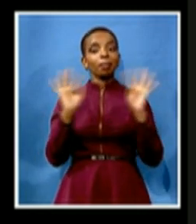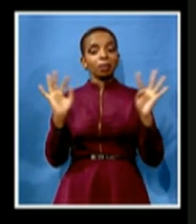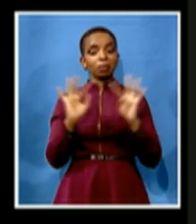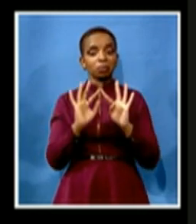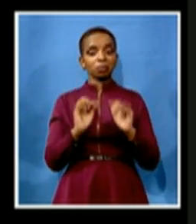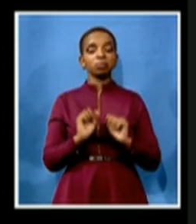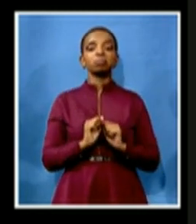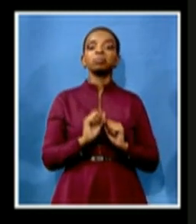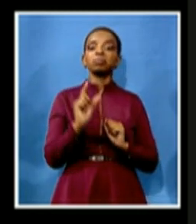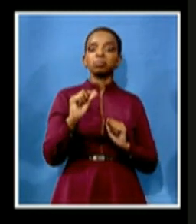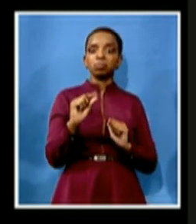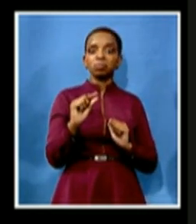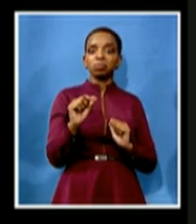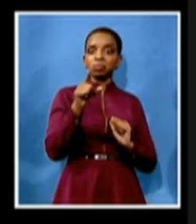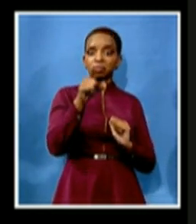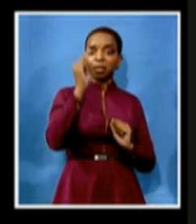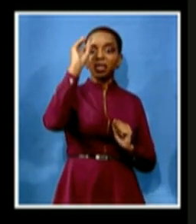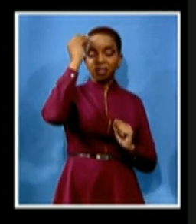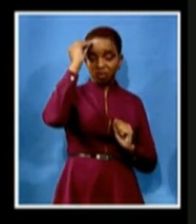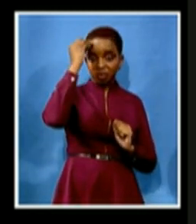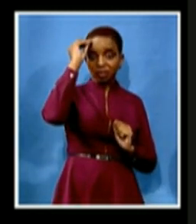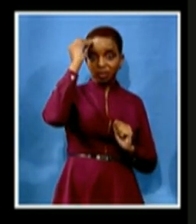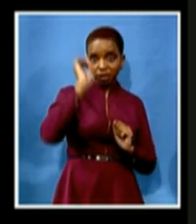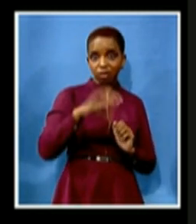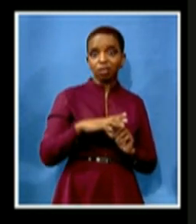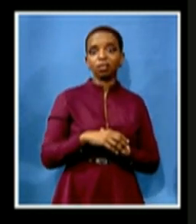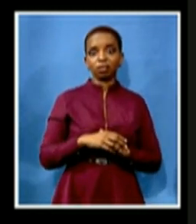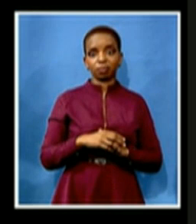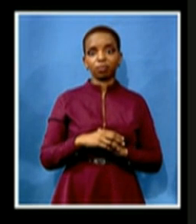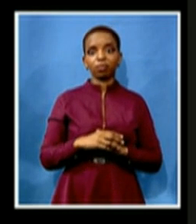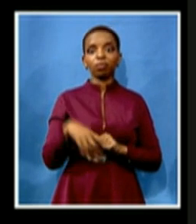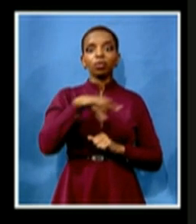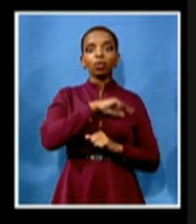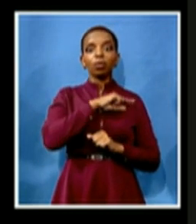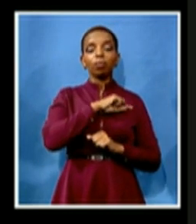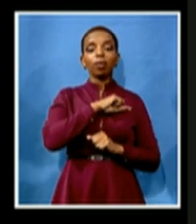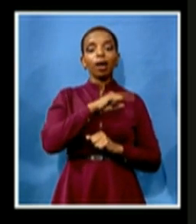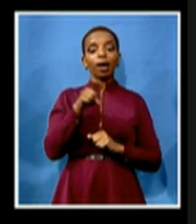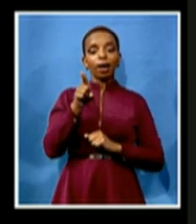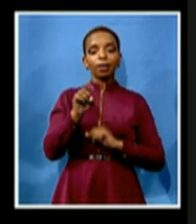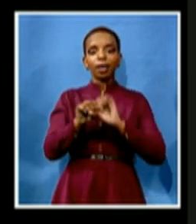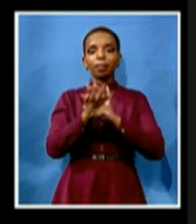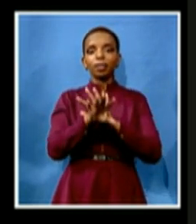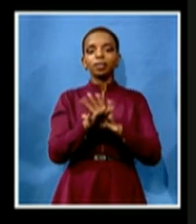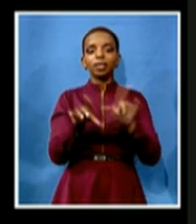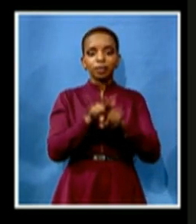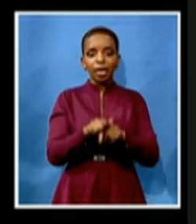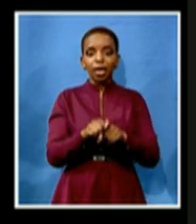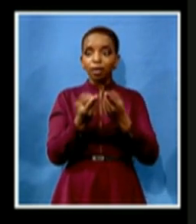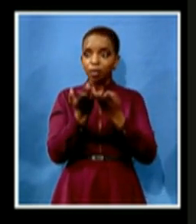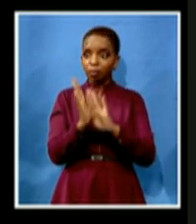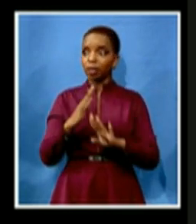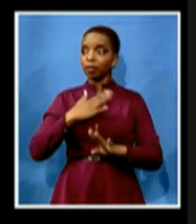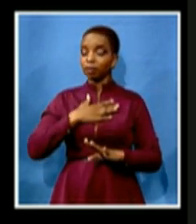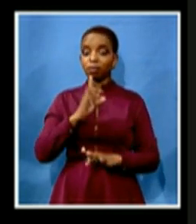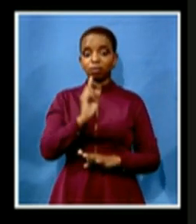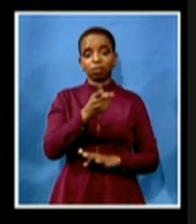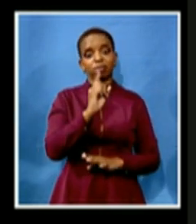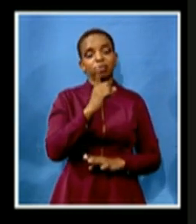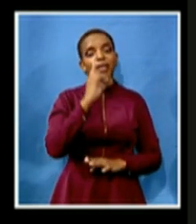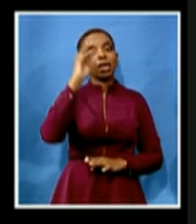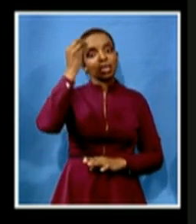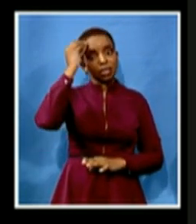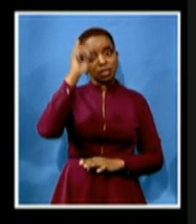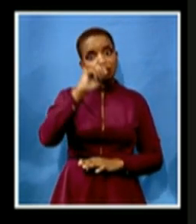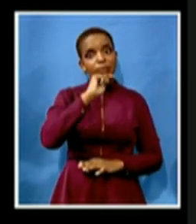hope that members of the media found it just as interesting. And certainly sometimes even more interesting when you